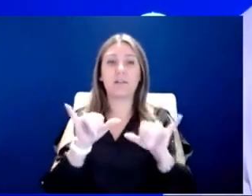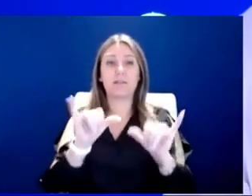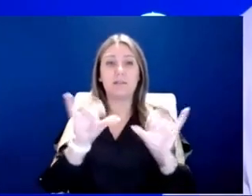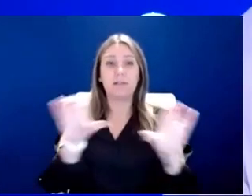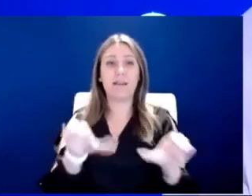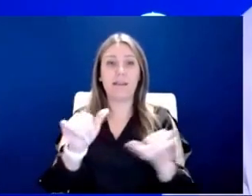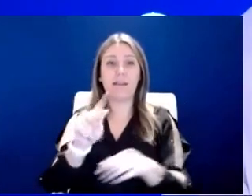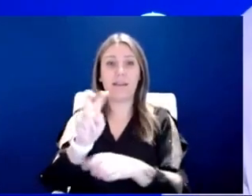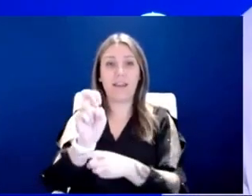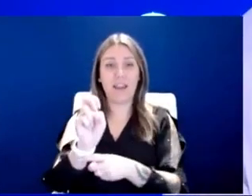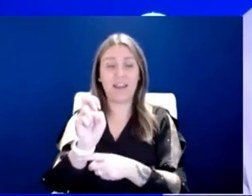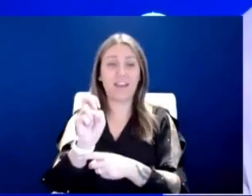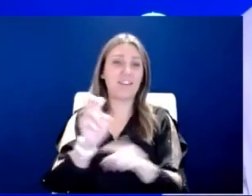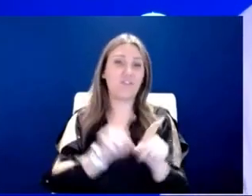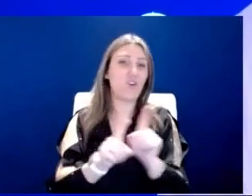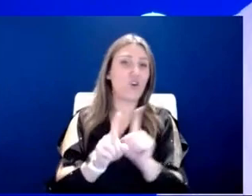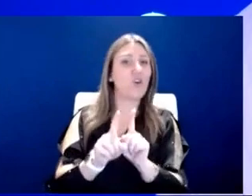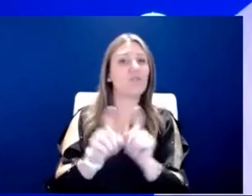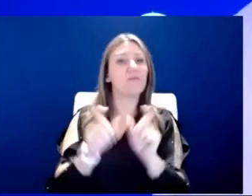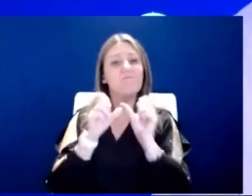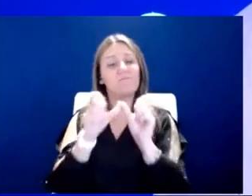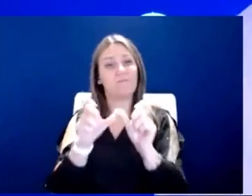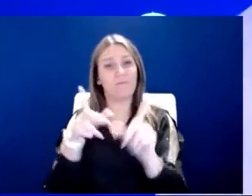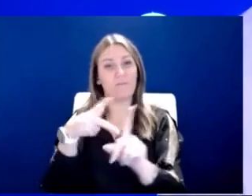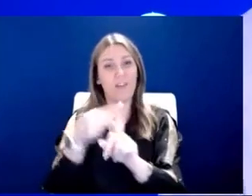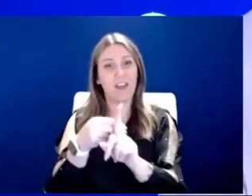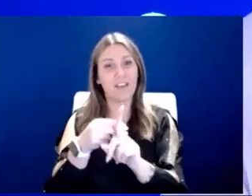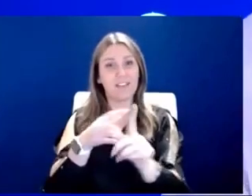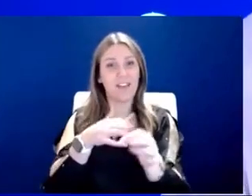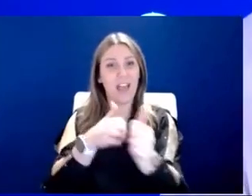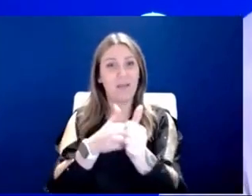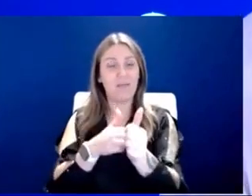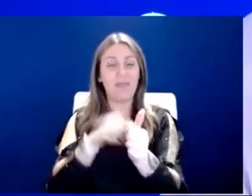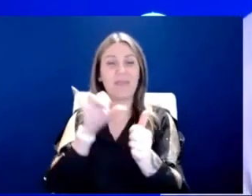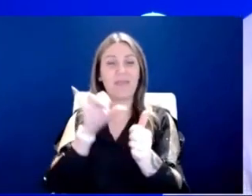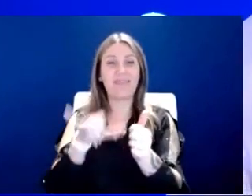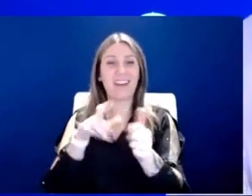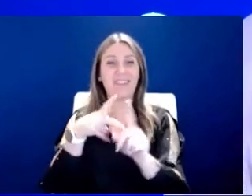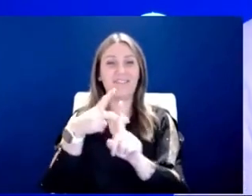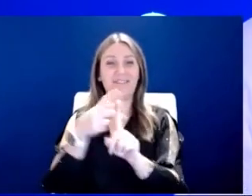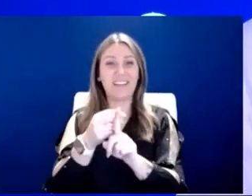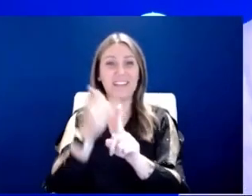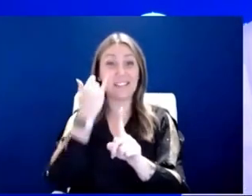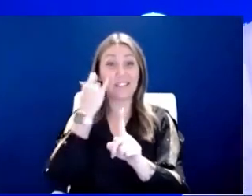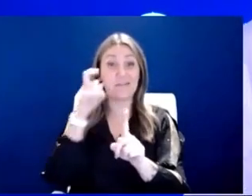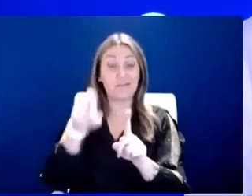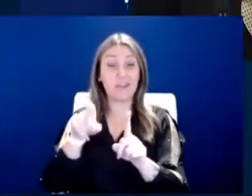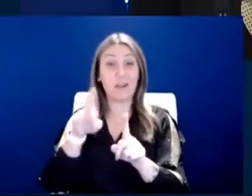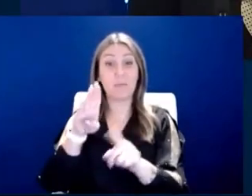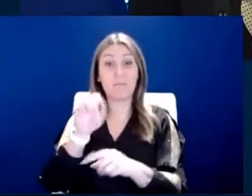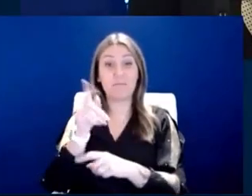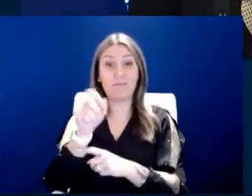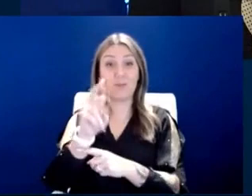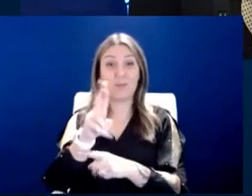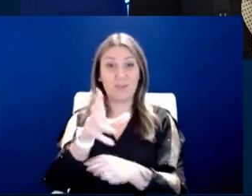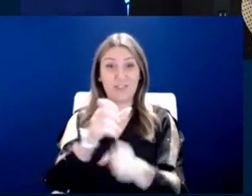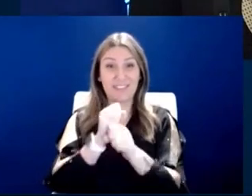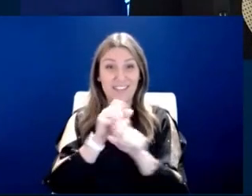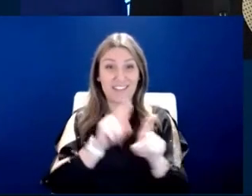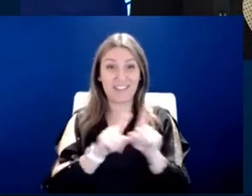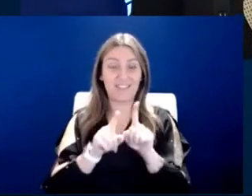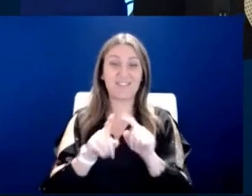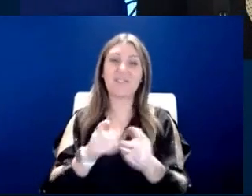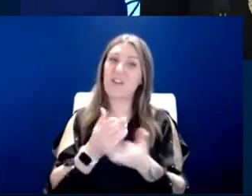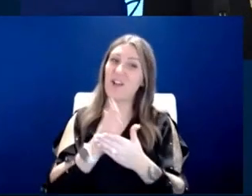to continue to get vaccinated, be up to date with that vaccination. So if you're due for a booster, get that booster as well. All right. Well, in about an hour,